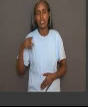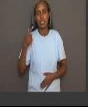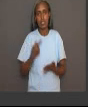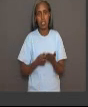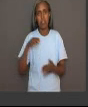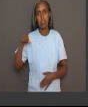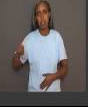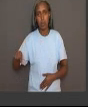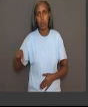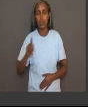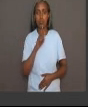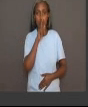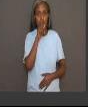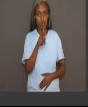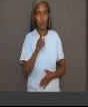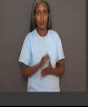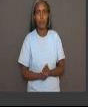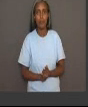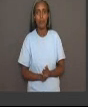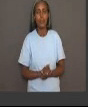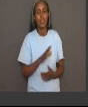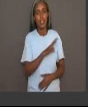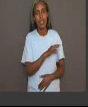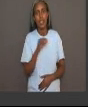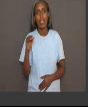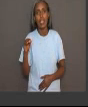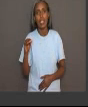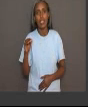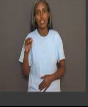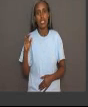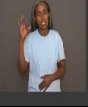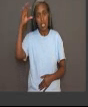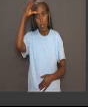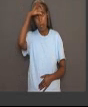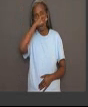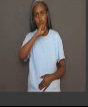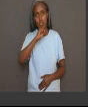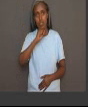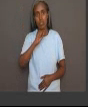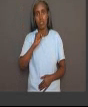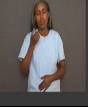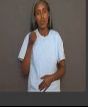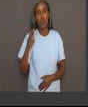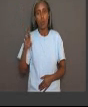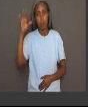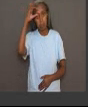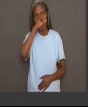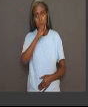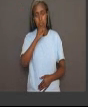Q, is true, and the hypothesis or